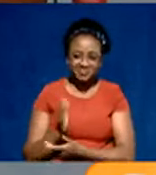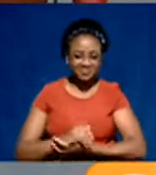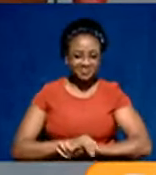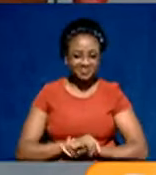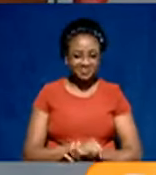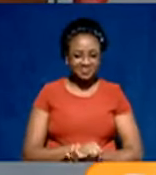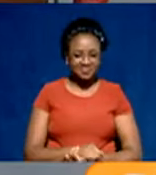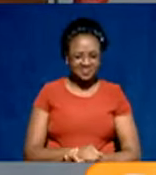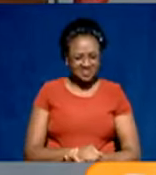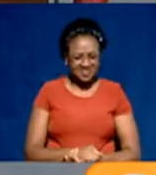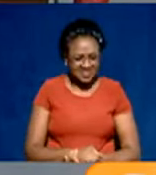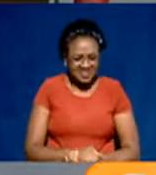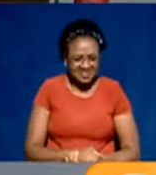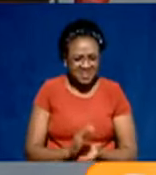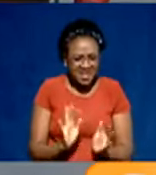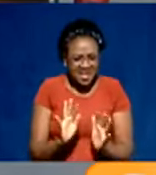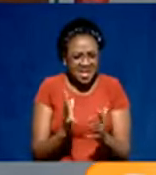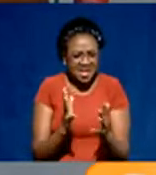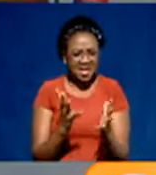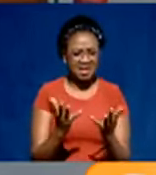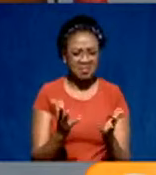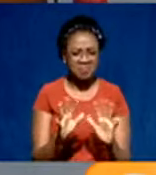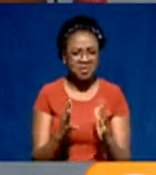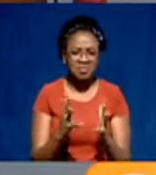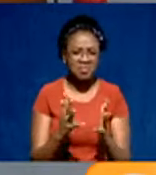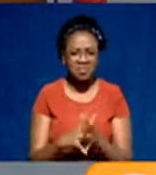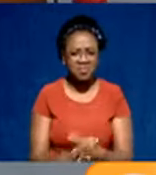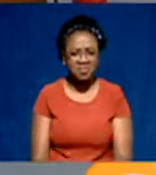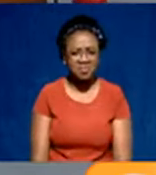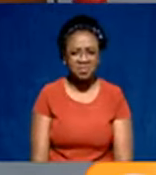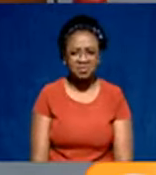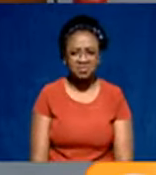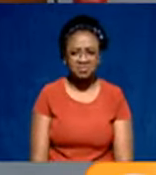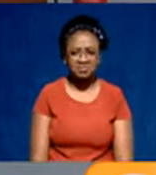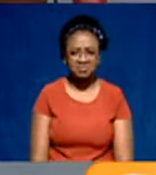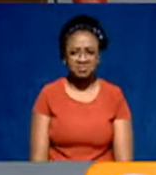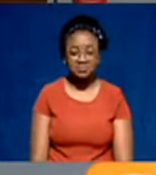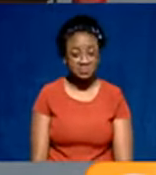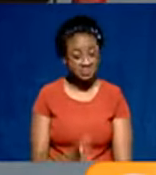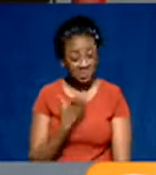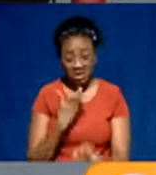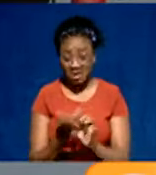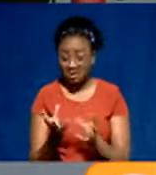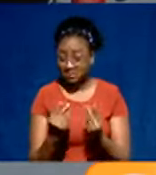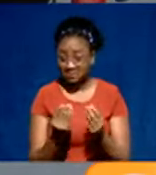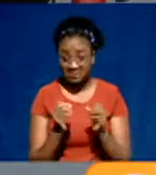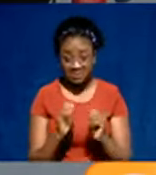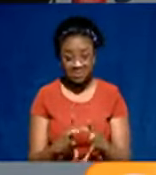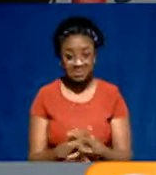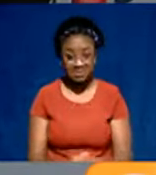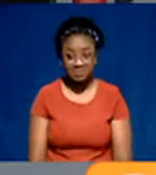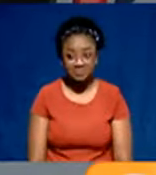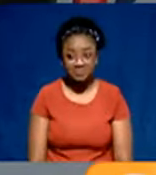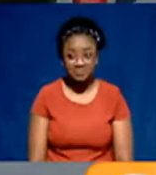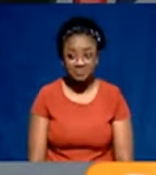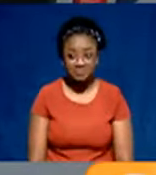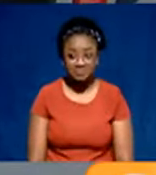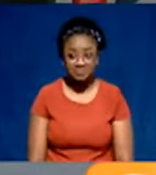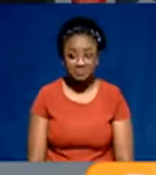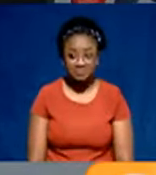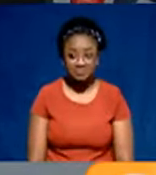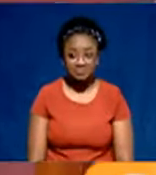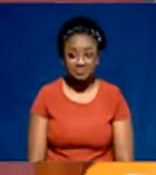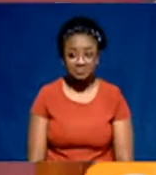My God, how? I mean, what was it like? It was tough. Was it tough? Yeah, it was not easy. But I'm happy